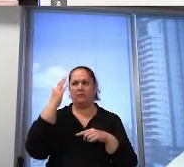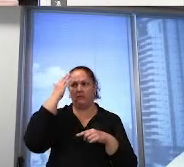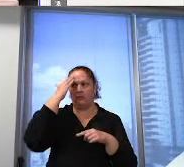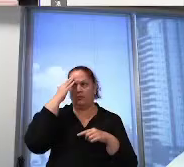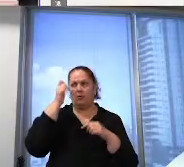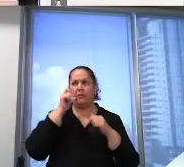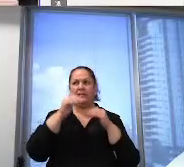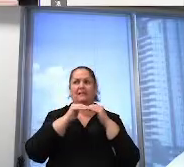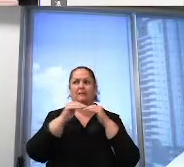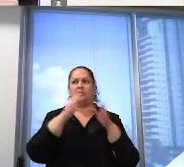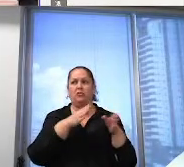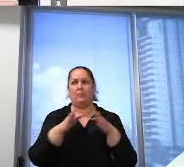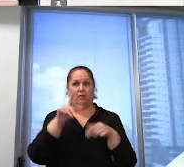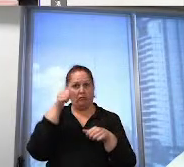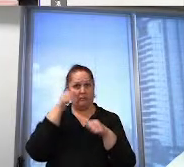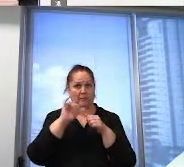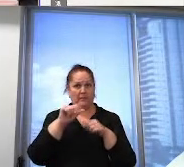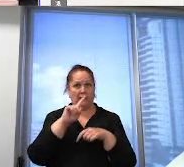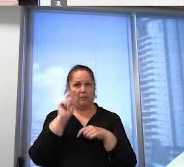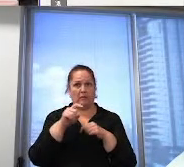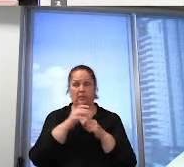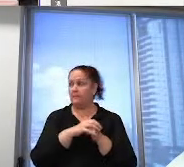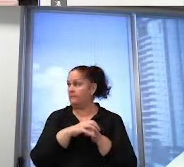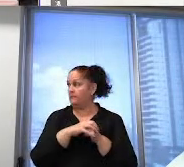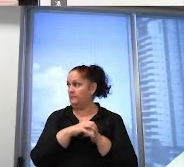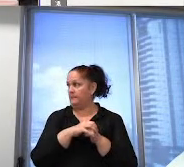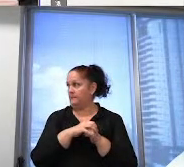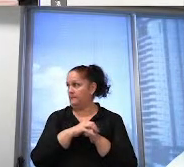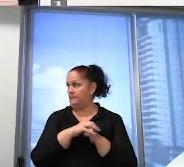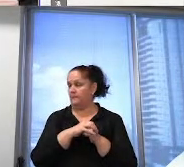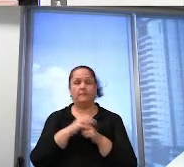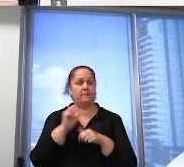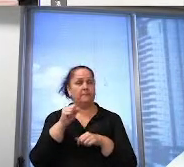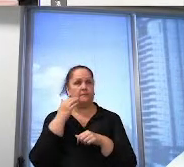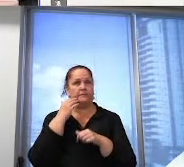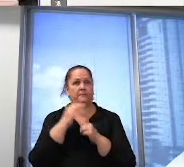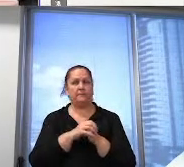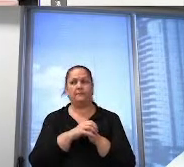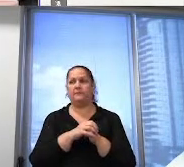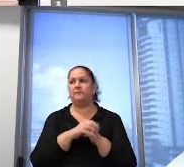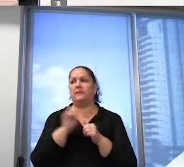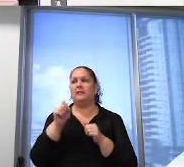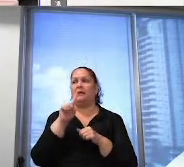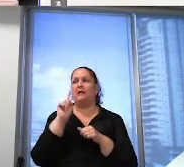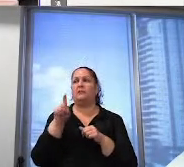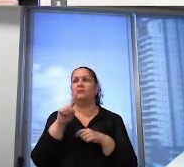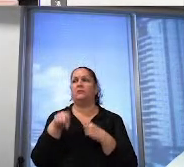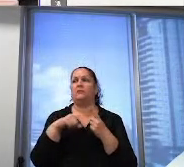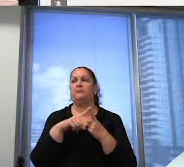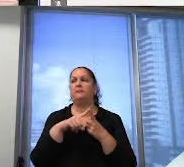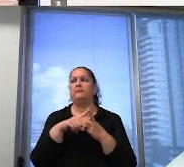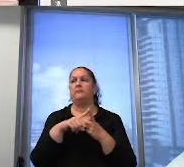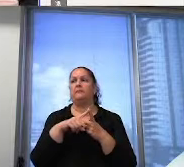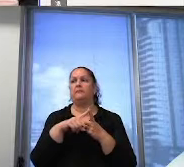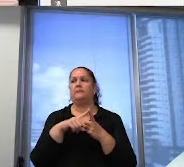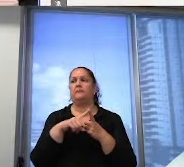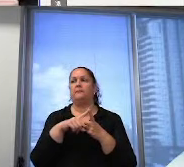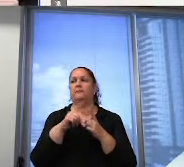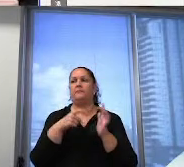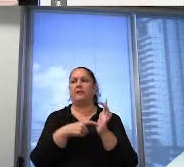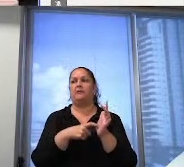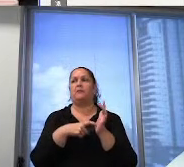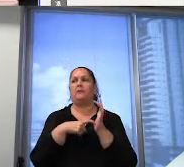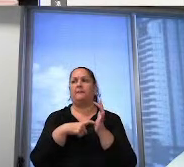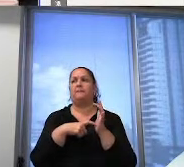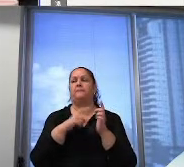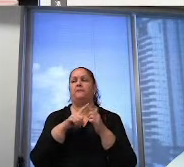your familiarity with the stabilization plan. You remember that questioning? Yes, I do. And you were asked about the